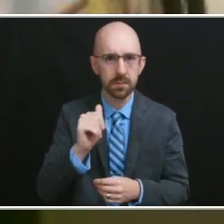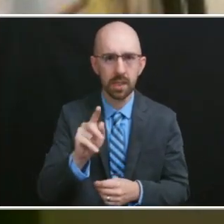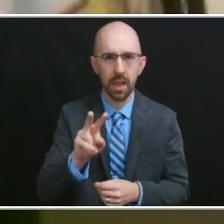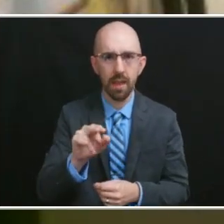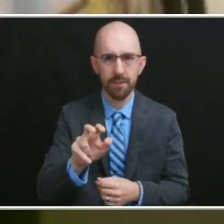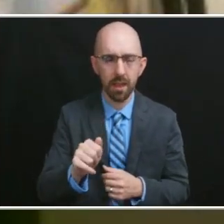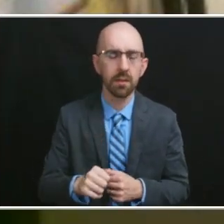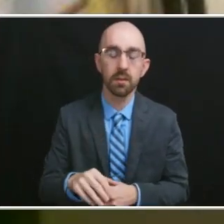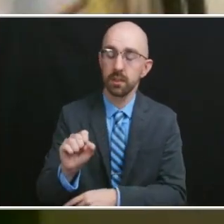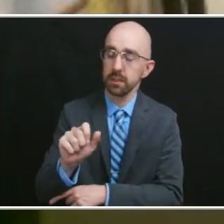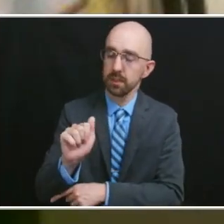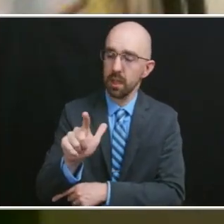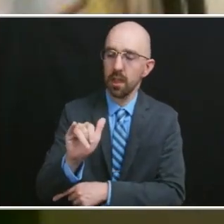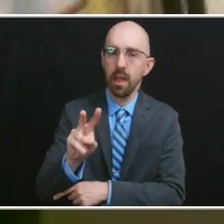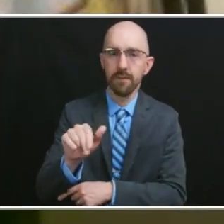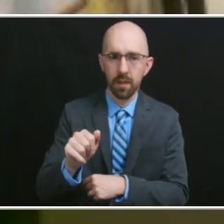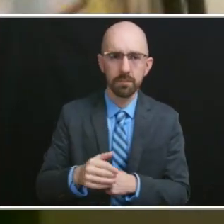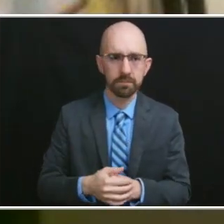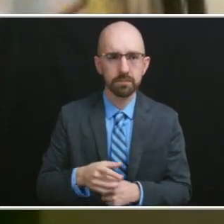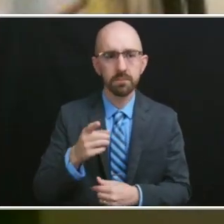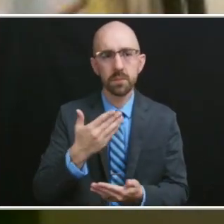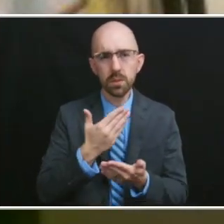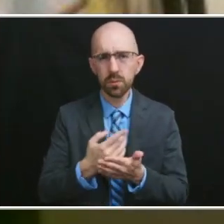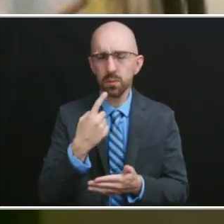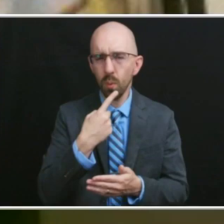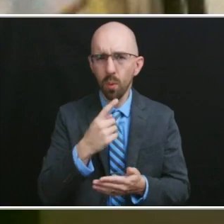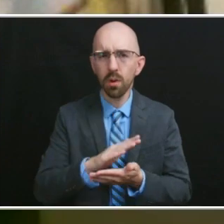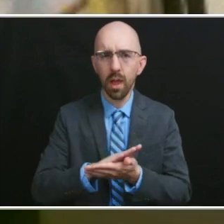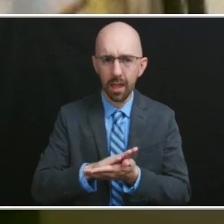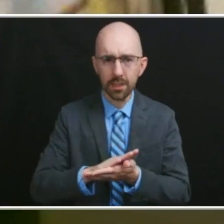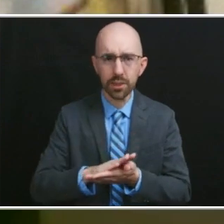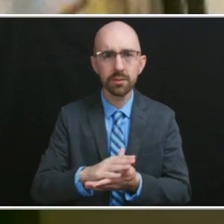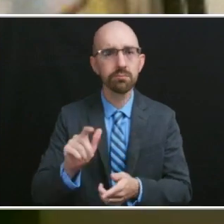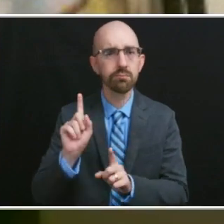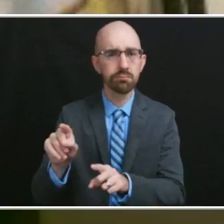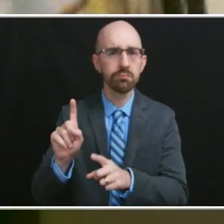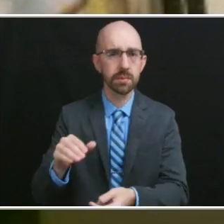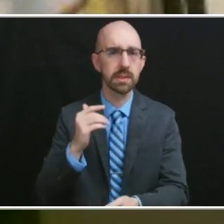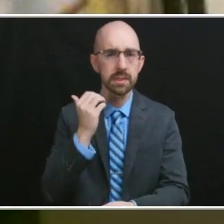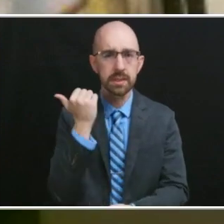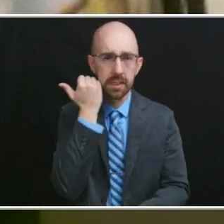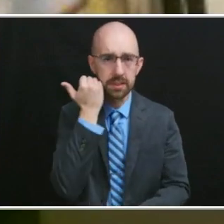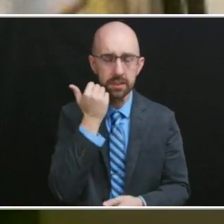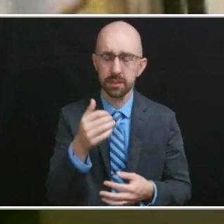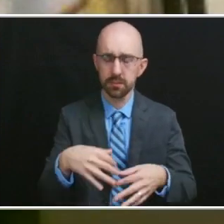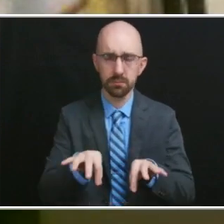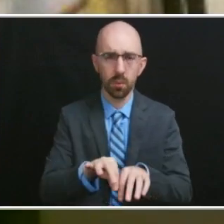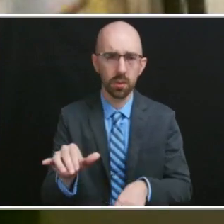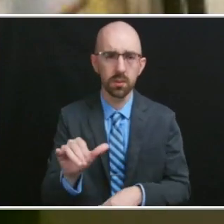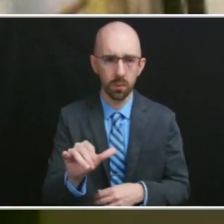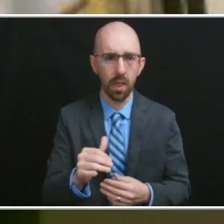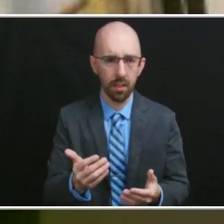hygiene and regular dentist visits would be super important here, obviously.